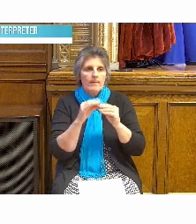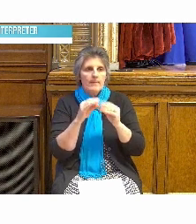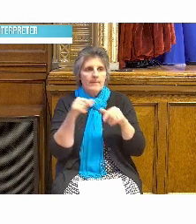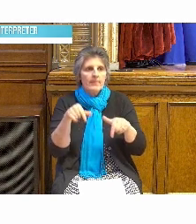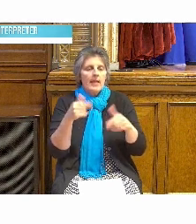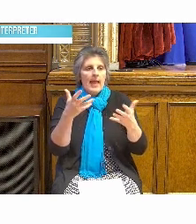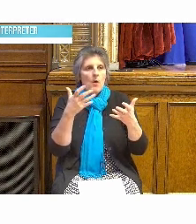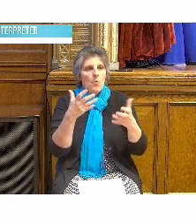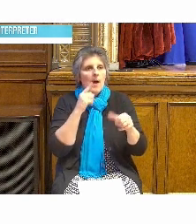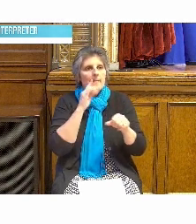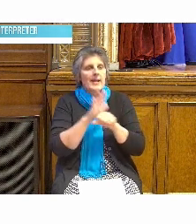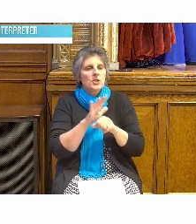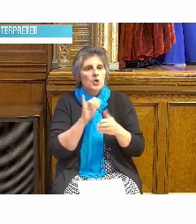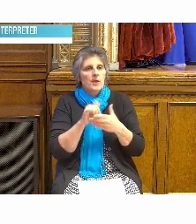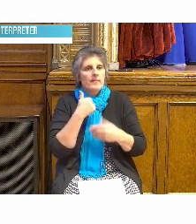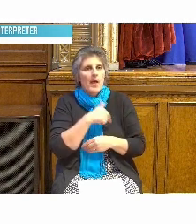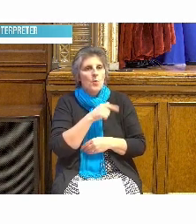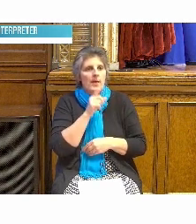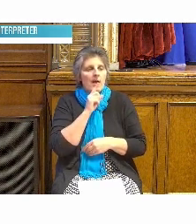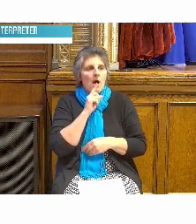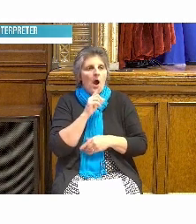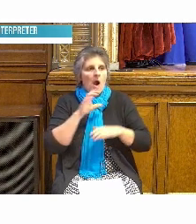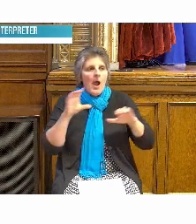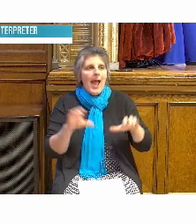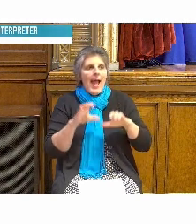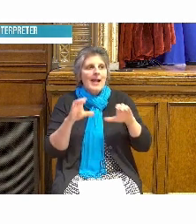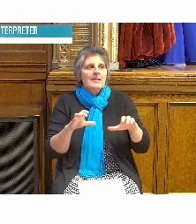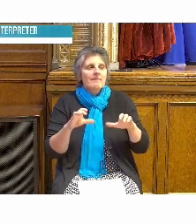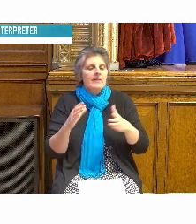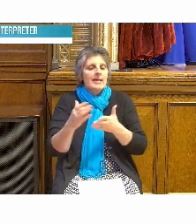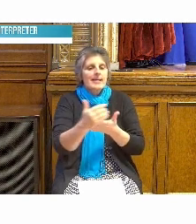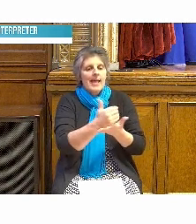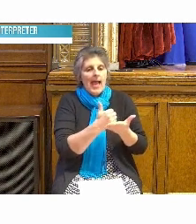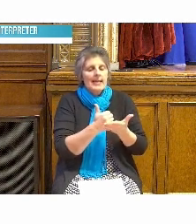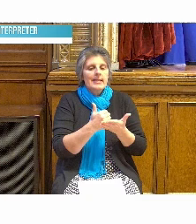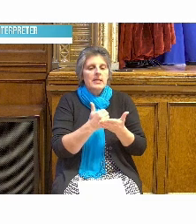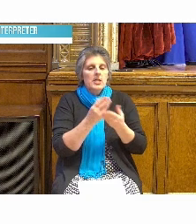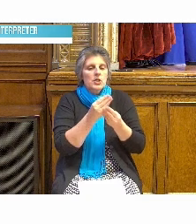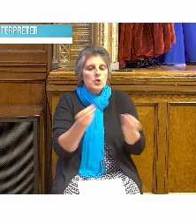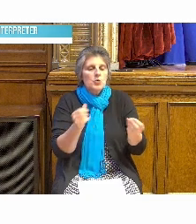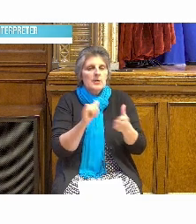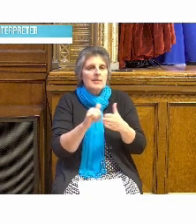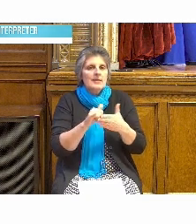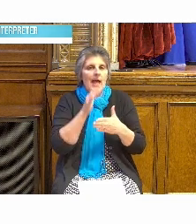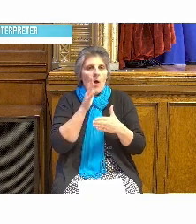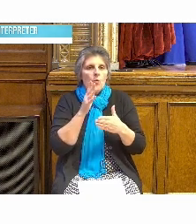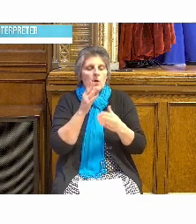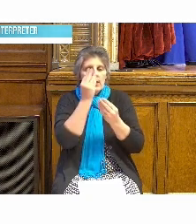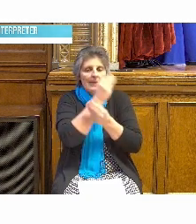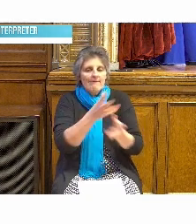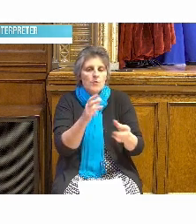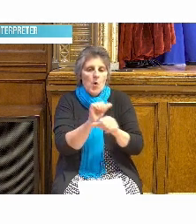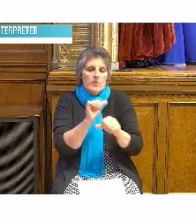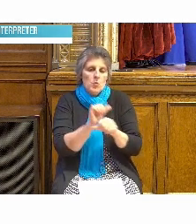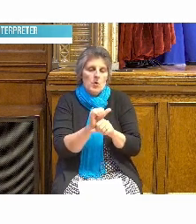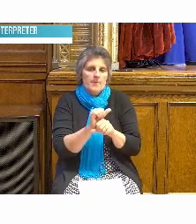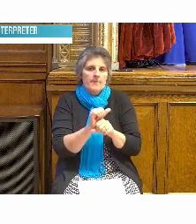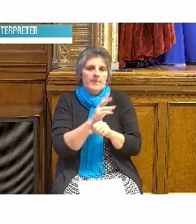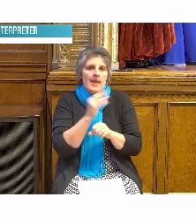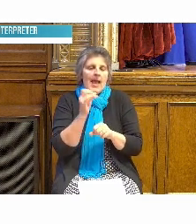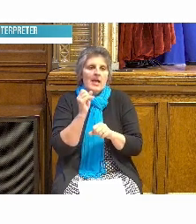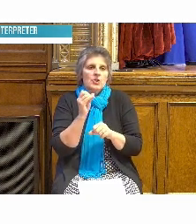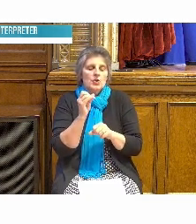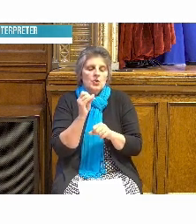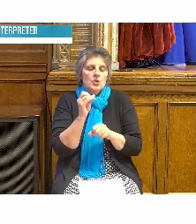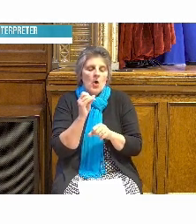we want to make sure that we are actively getting solutions that are going to inform the work. And